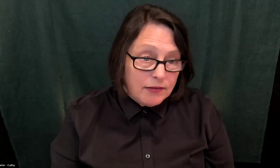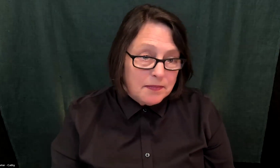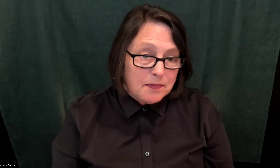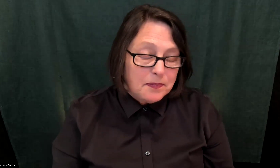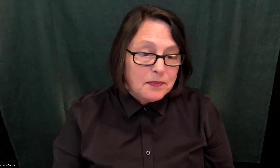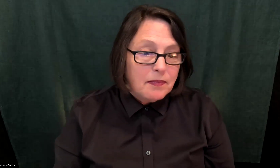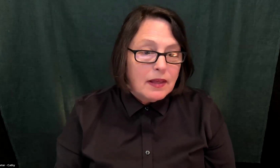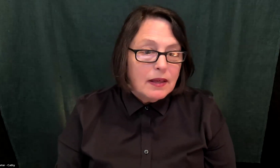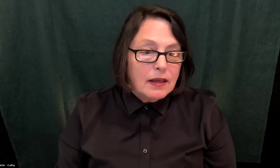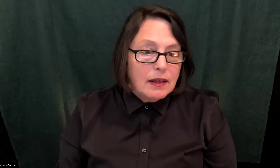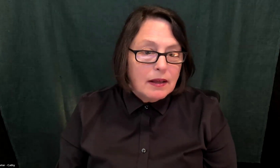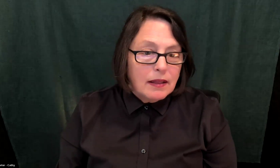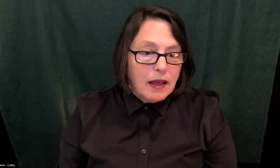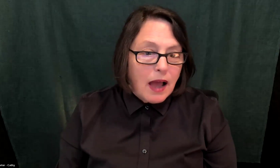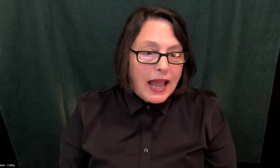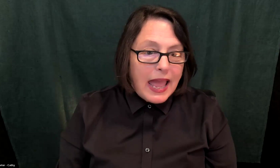deaf.